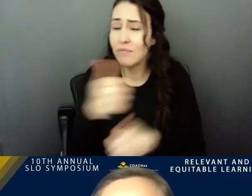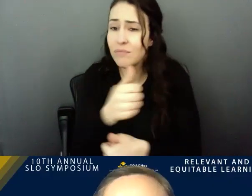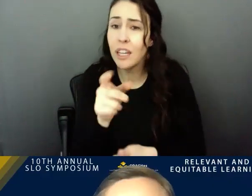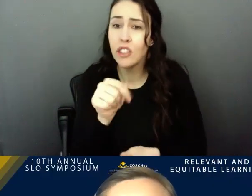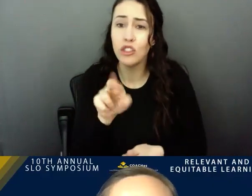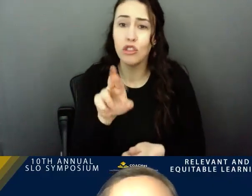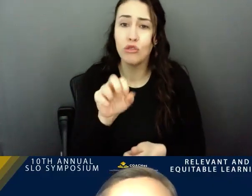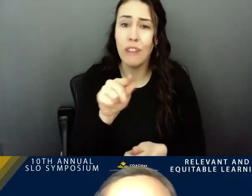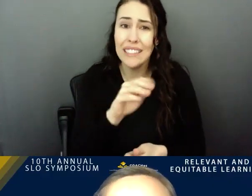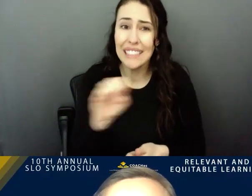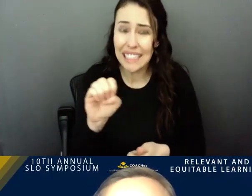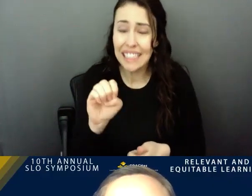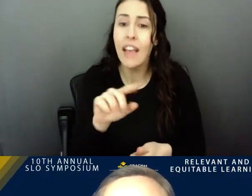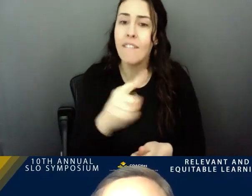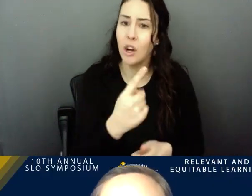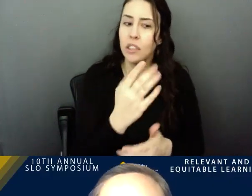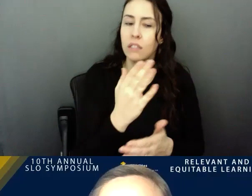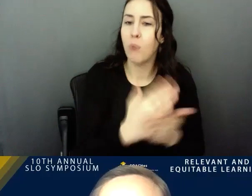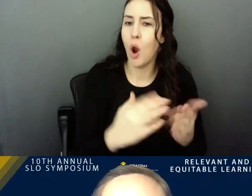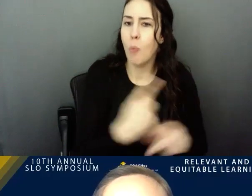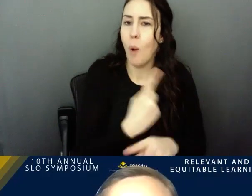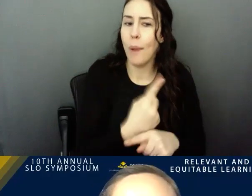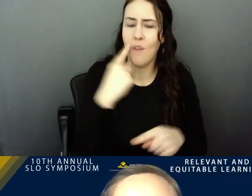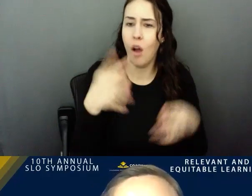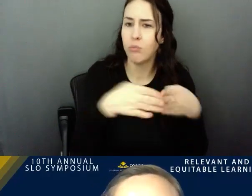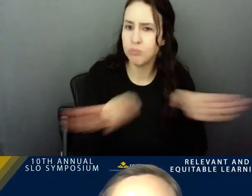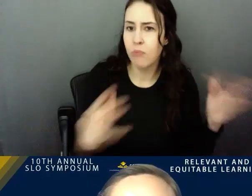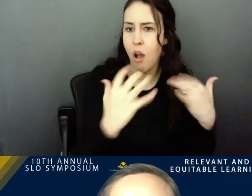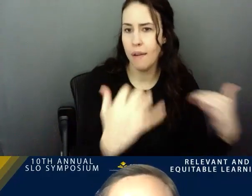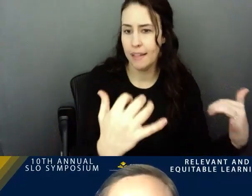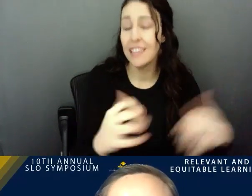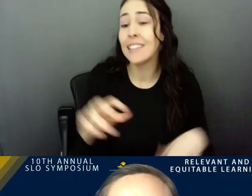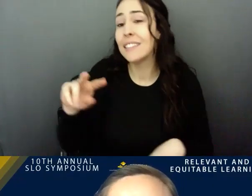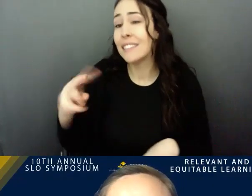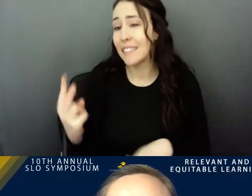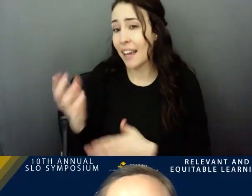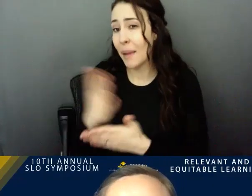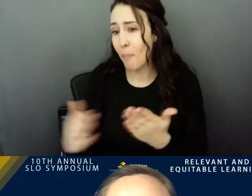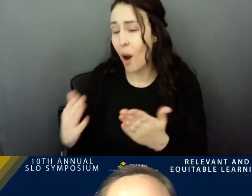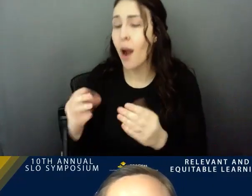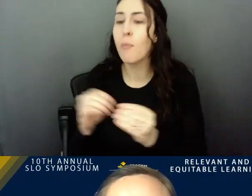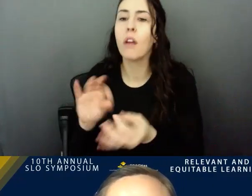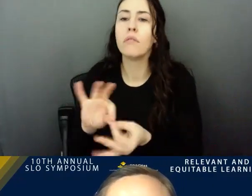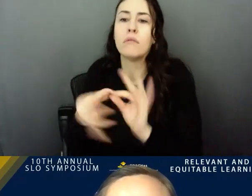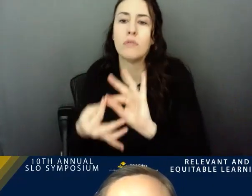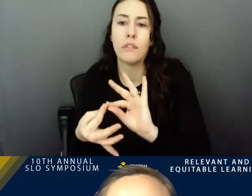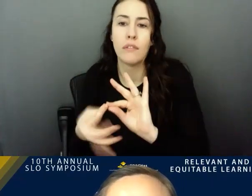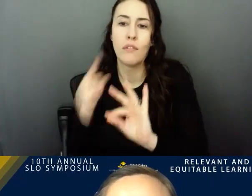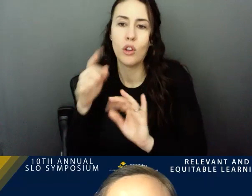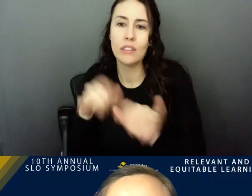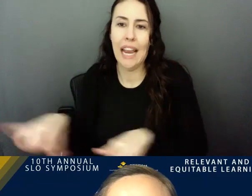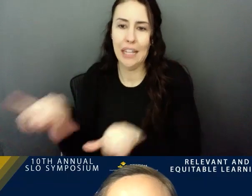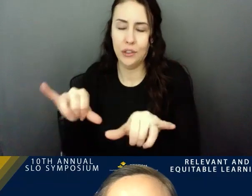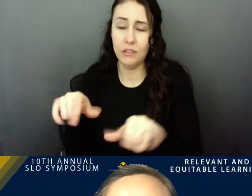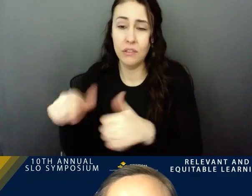for a wide audience. And then the second half of the training gets into interpretation of standards. And we structure it this way so that you have a